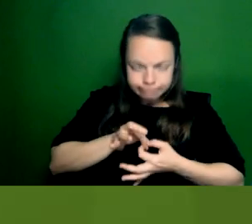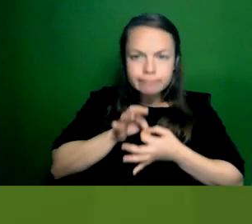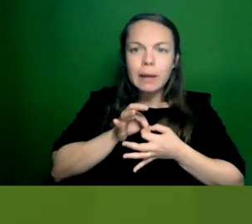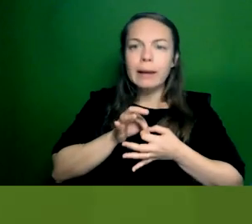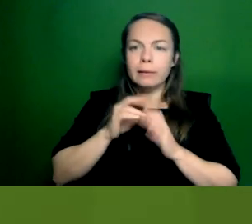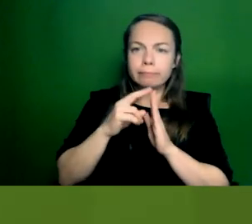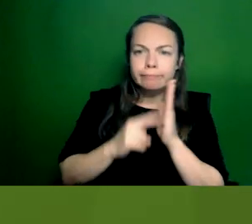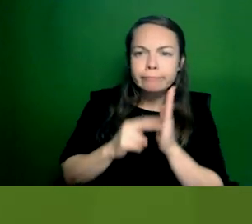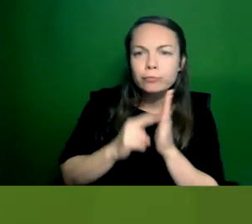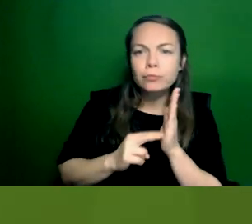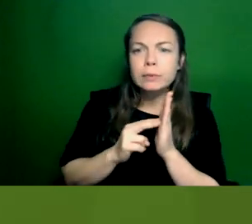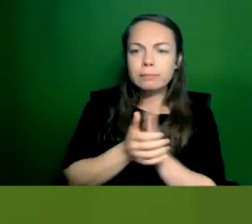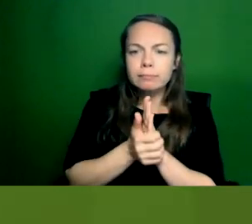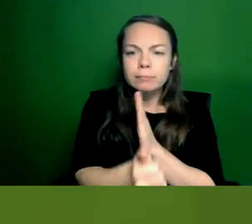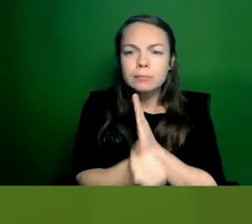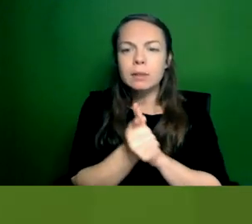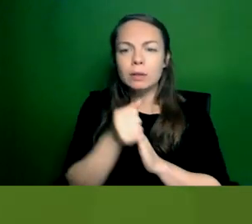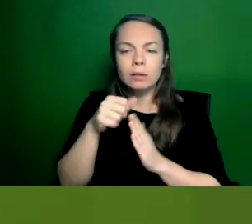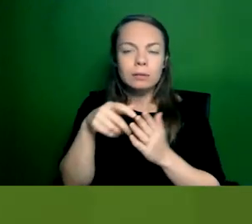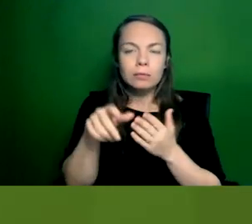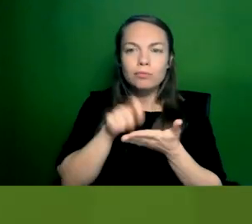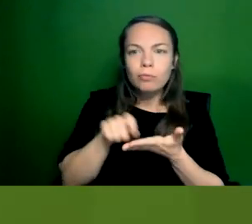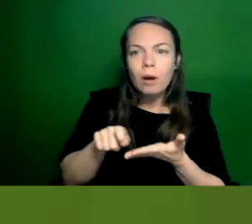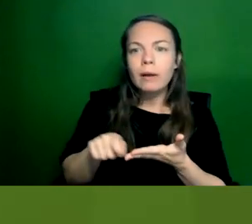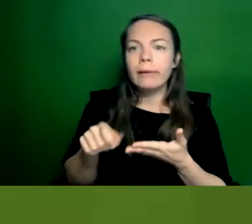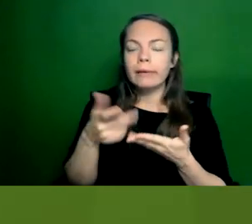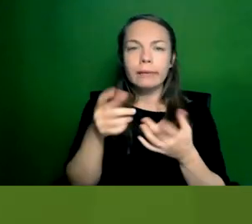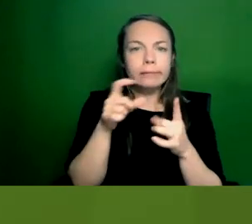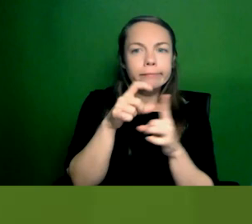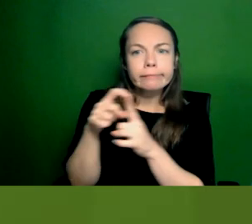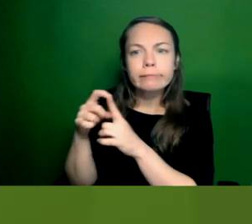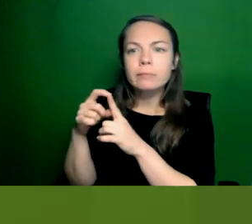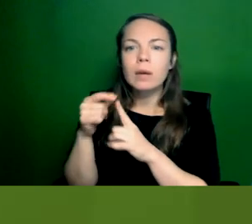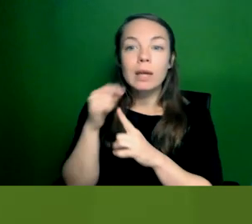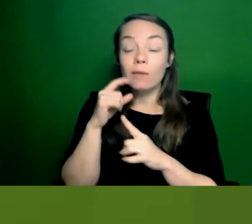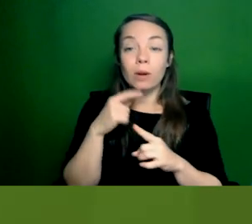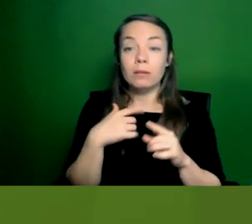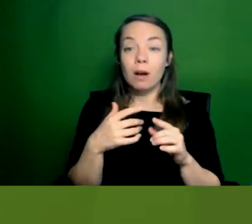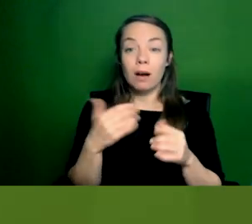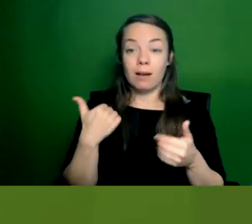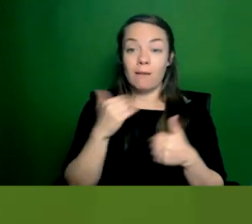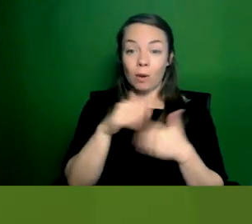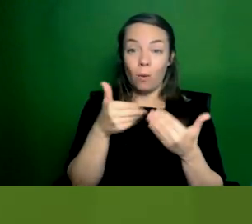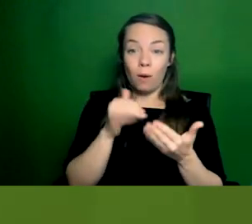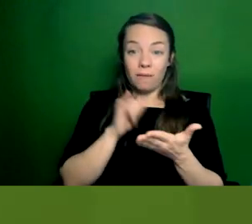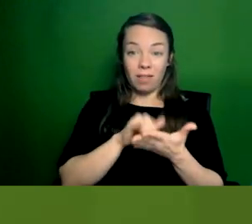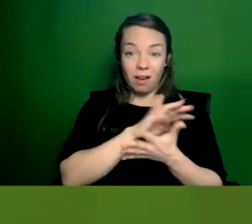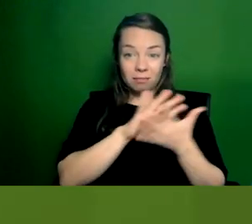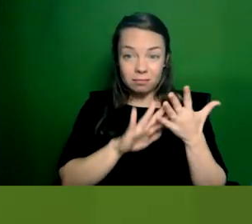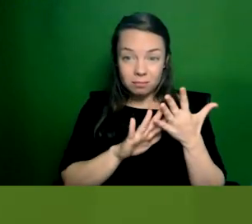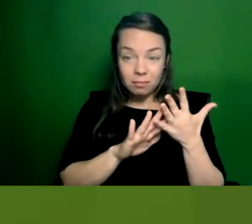and vocabulary, if we're not creating that and we're not pairing that with what does it mean for us